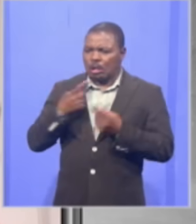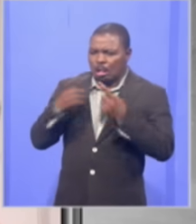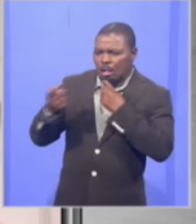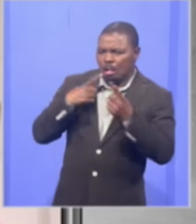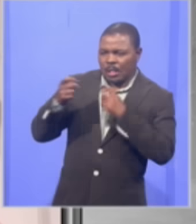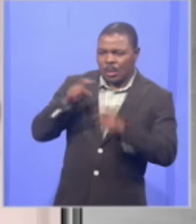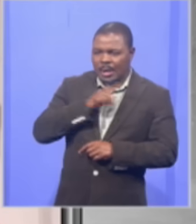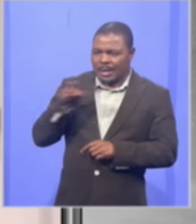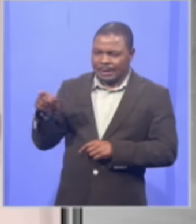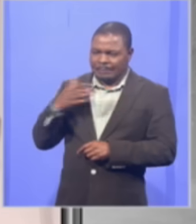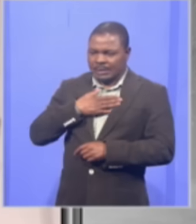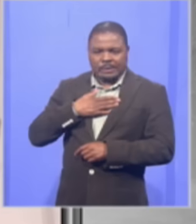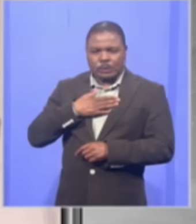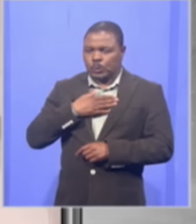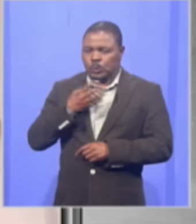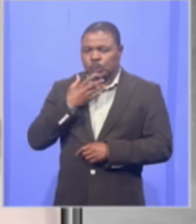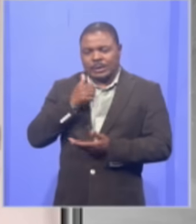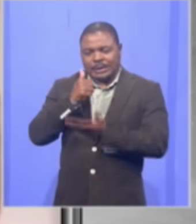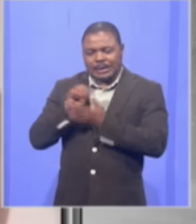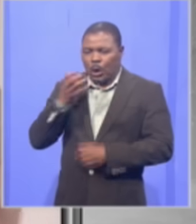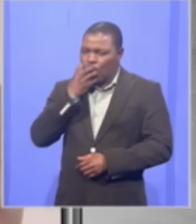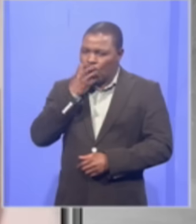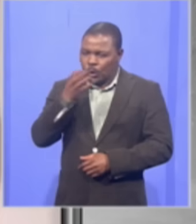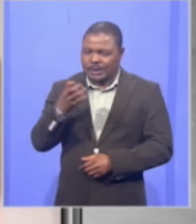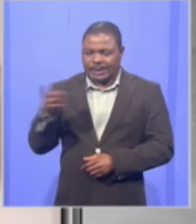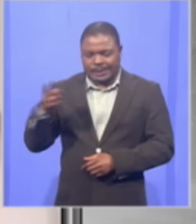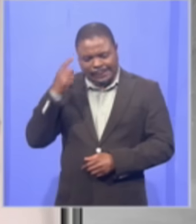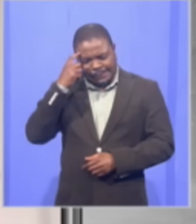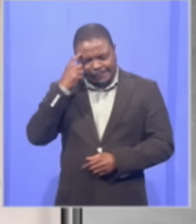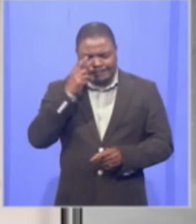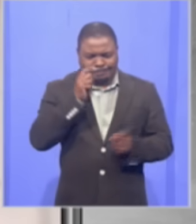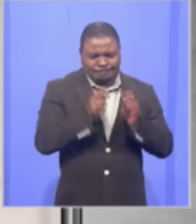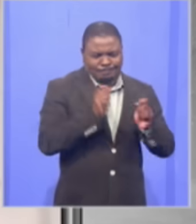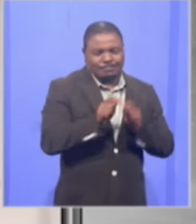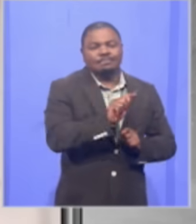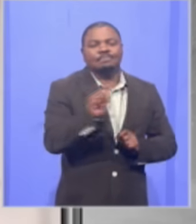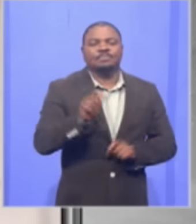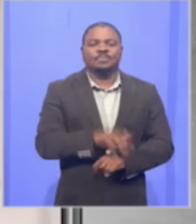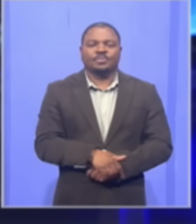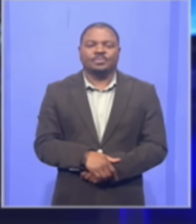le mo sona molase ya fisha o tshwantse a bona lo ka re wa bereka.